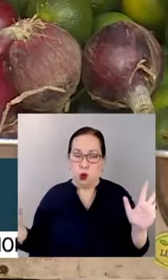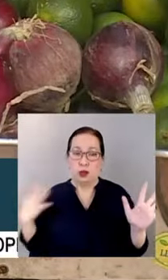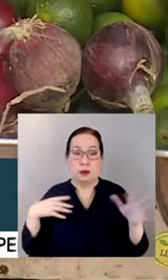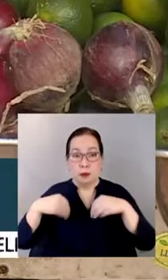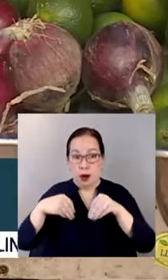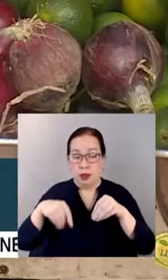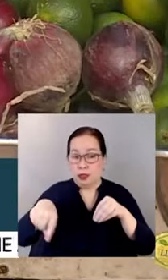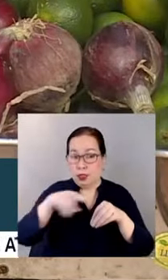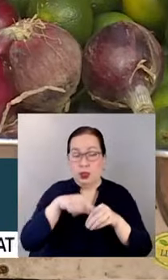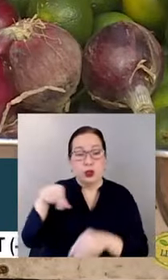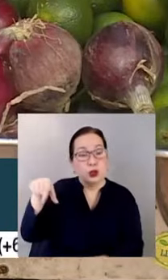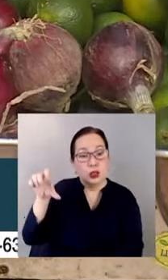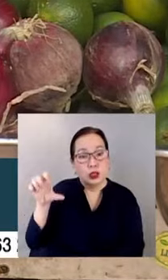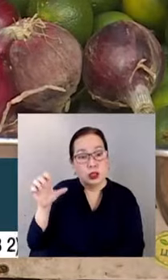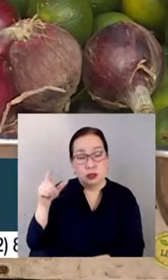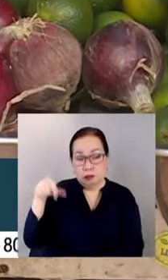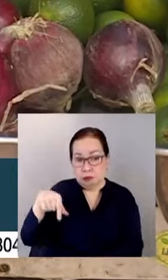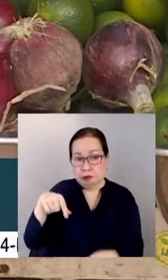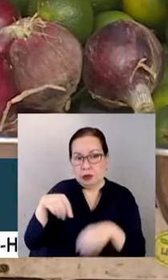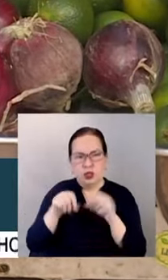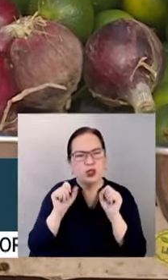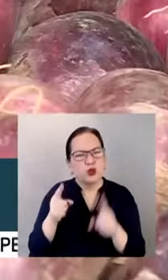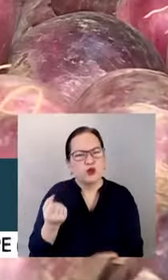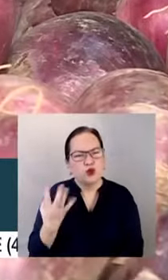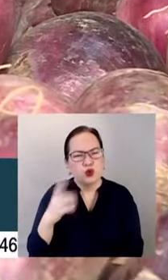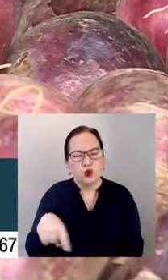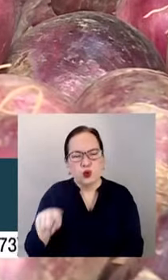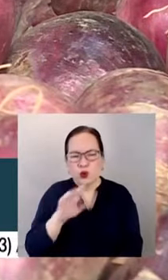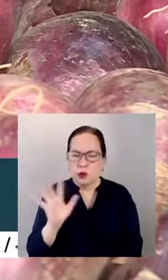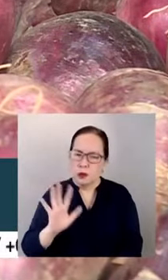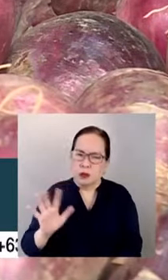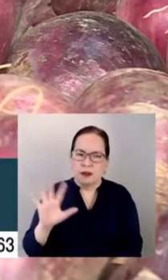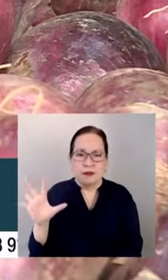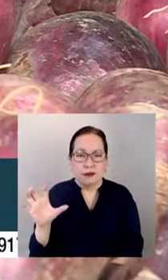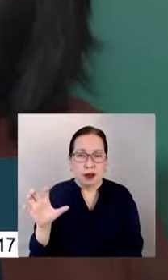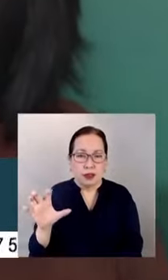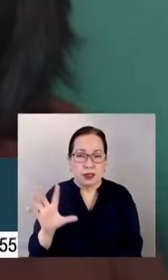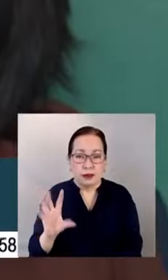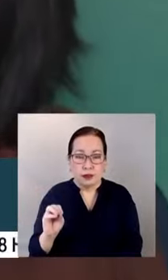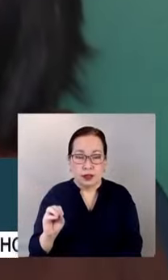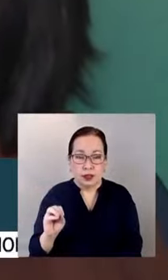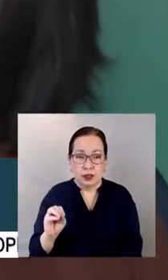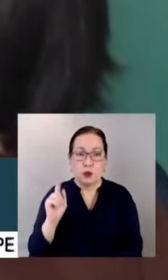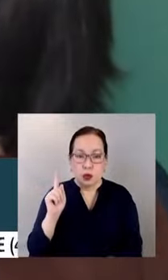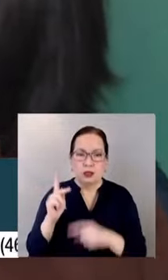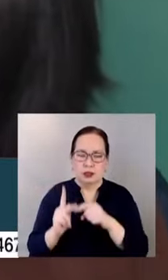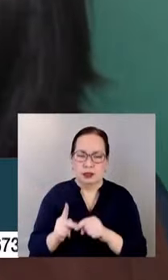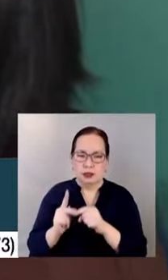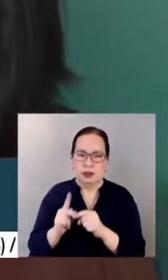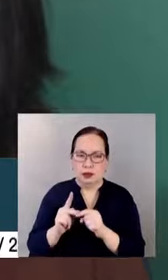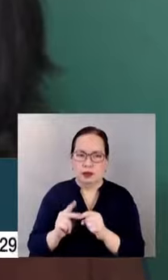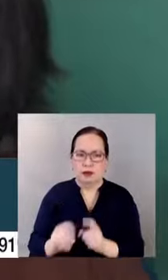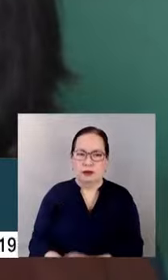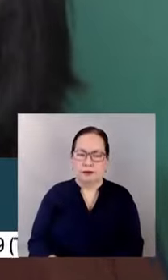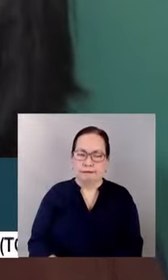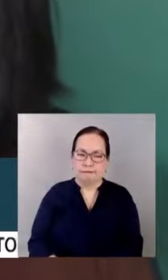in Quezon City, onions are still sold at around 550 pesos per kilo. Adrian